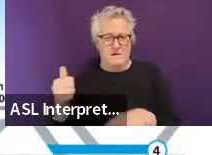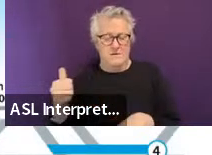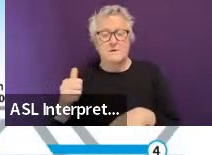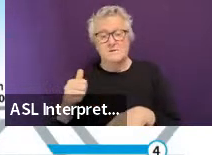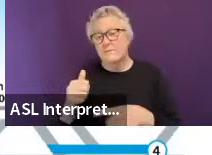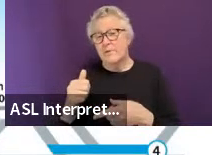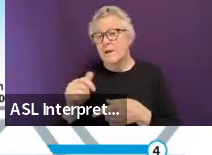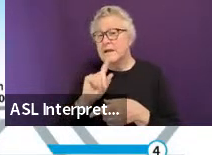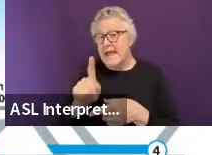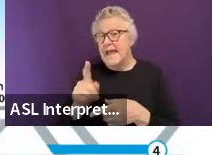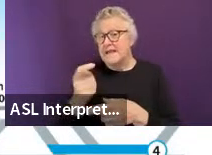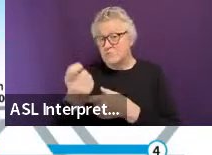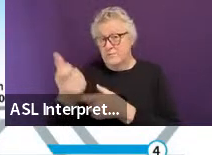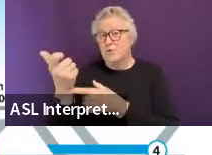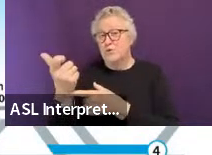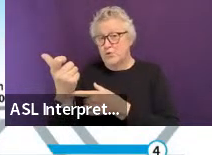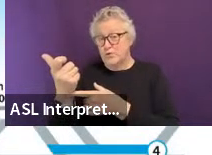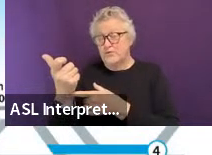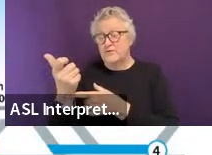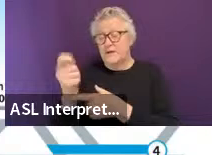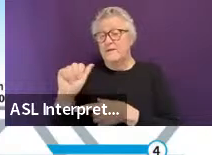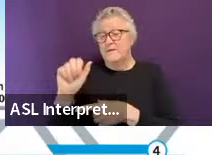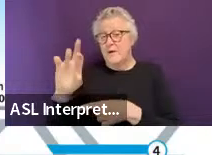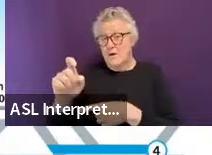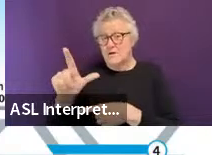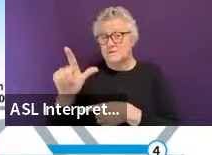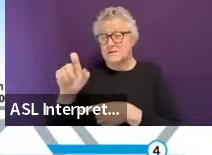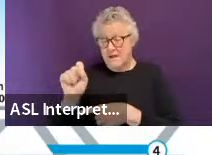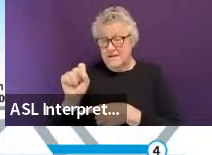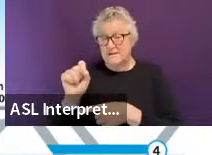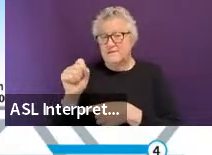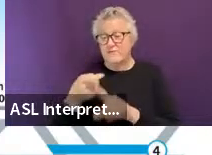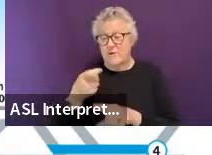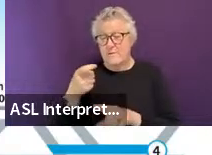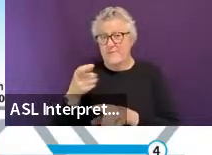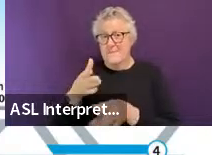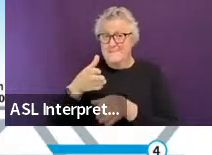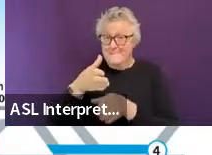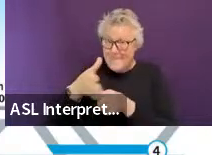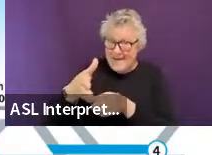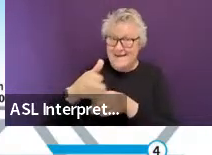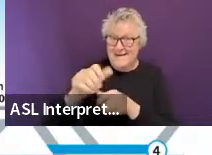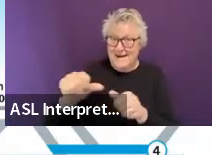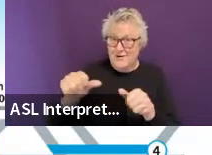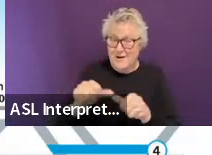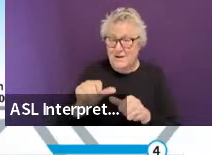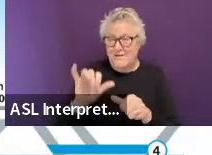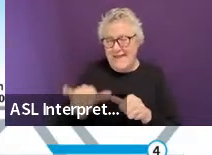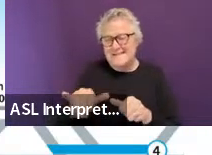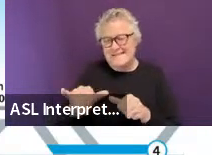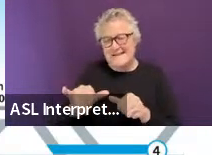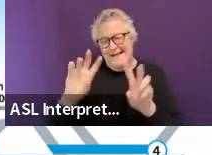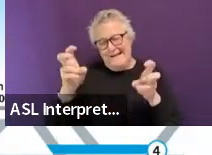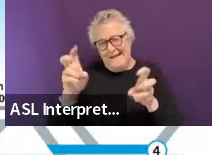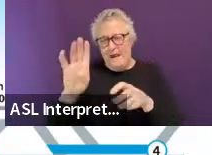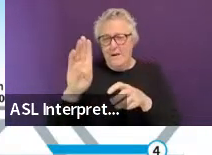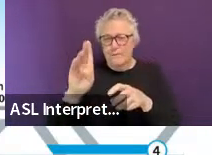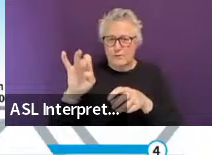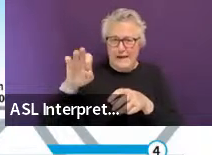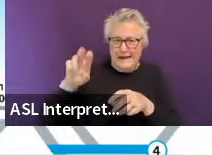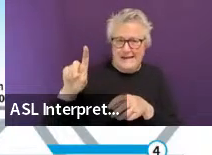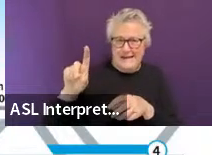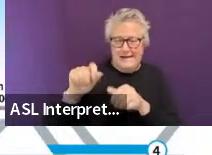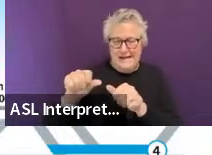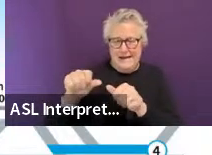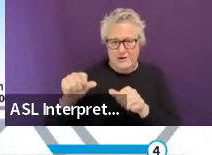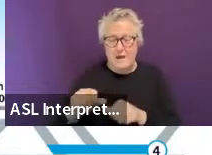removed auxiliary lanes from the main line in this section, but those are occurring on kind of a braided system instead. So these graphics